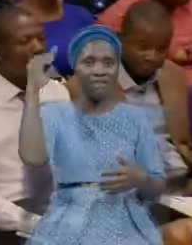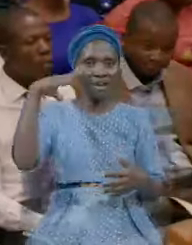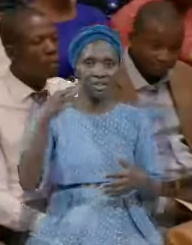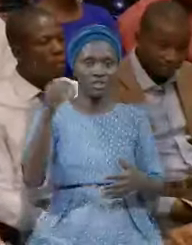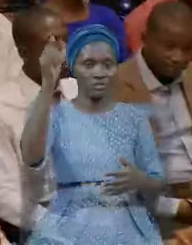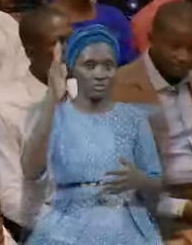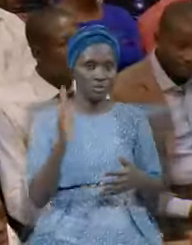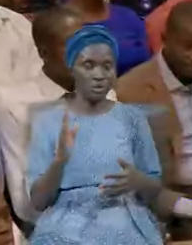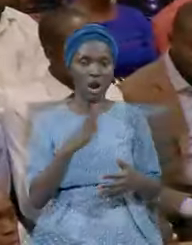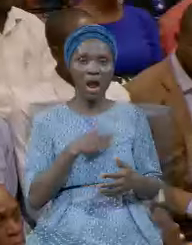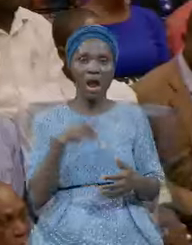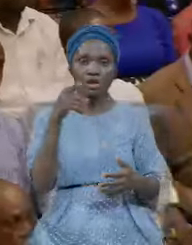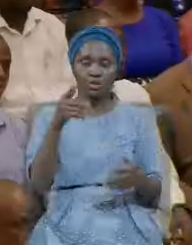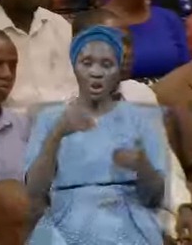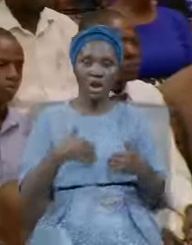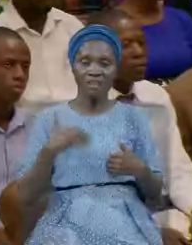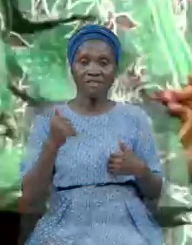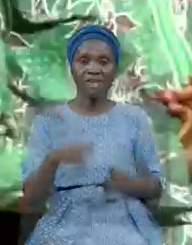and you have a